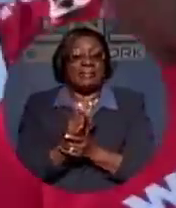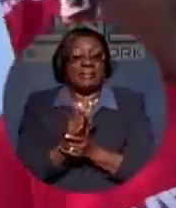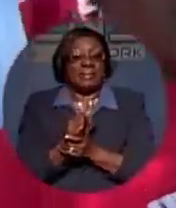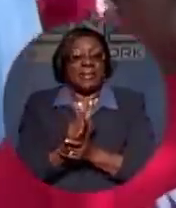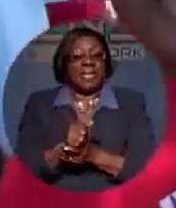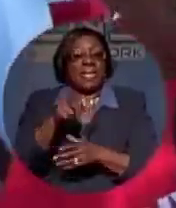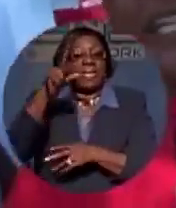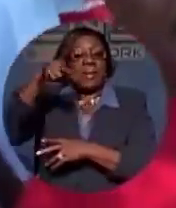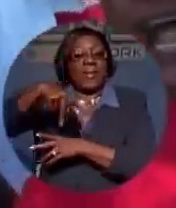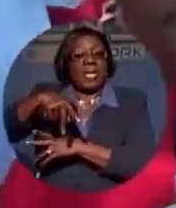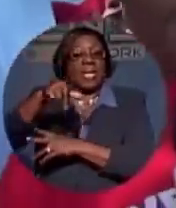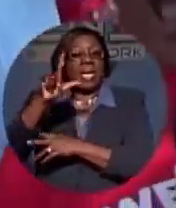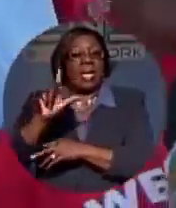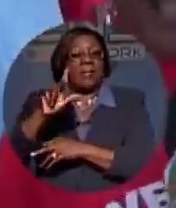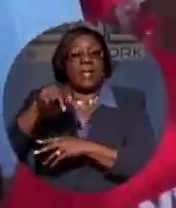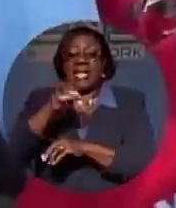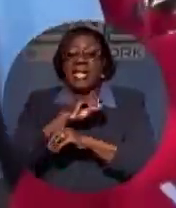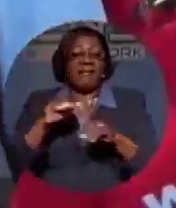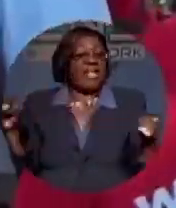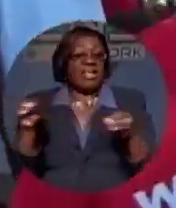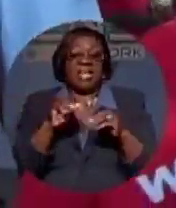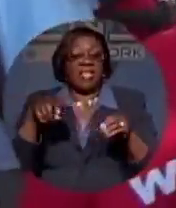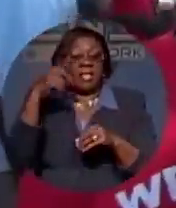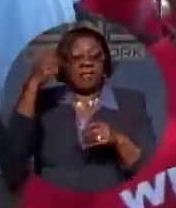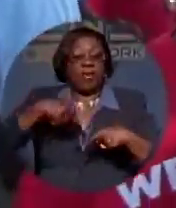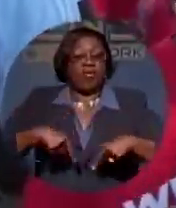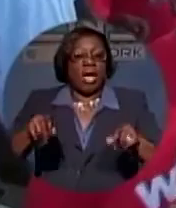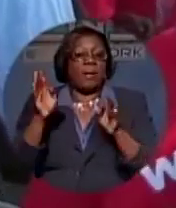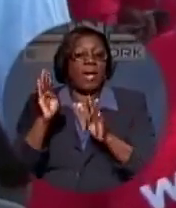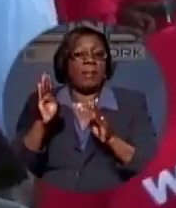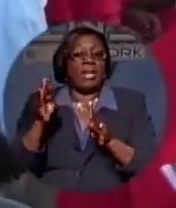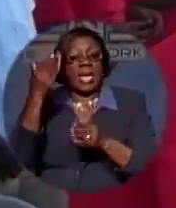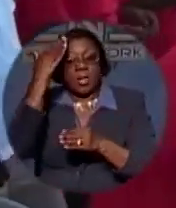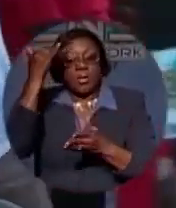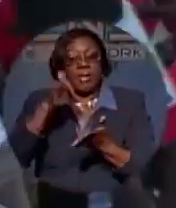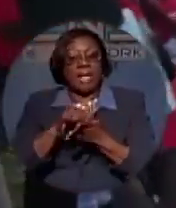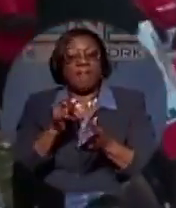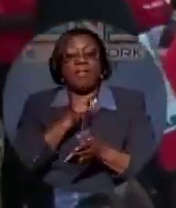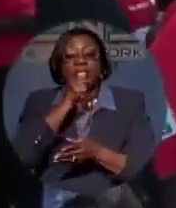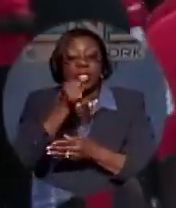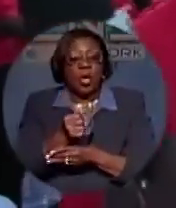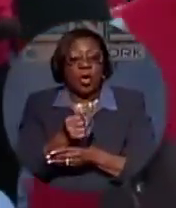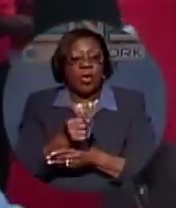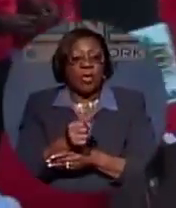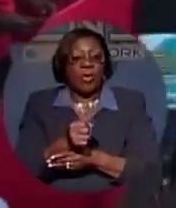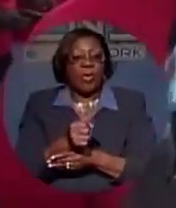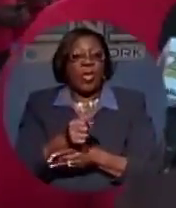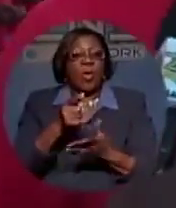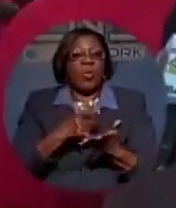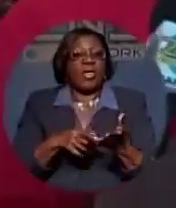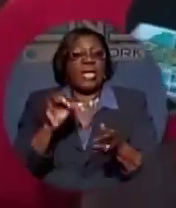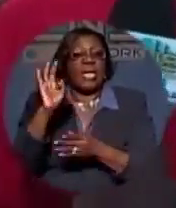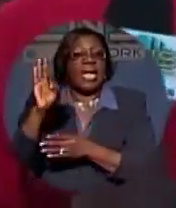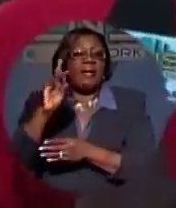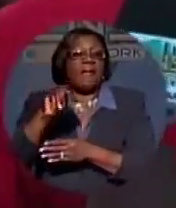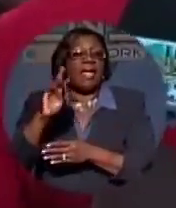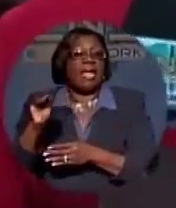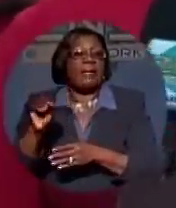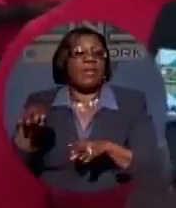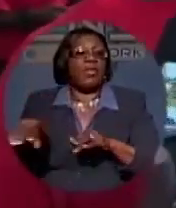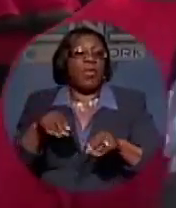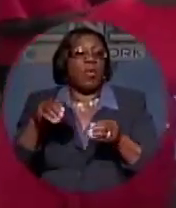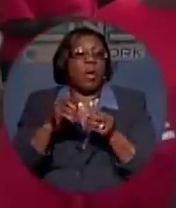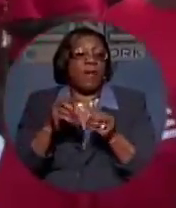The PRP never did nothing for Grand Bahama. And I know that for sure. What do you feel the FNM can do for Grand Bahama? They can